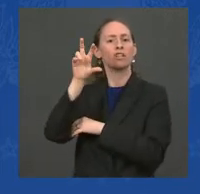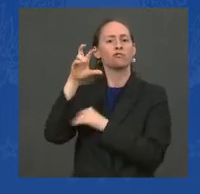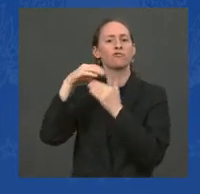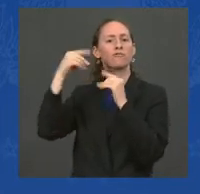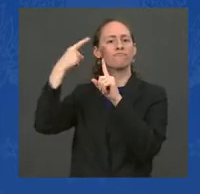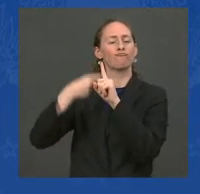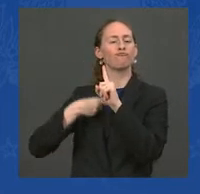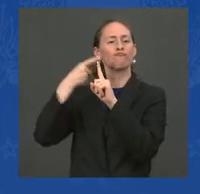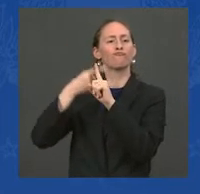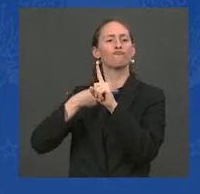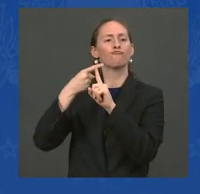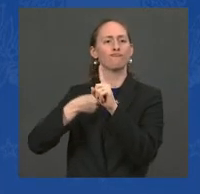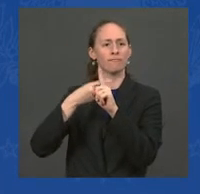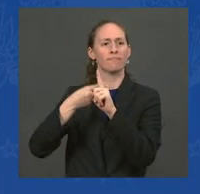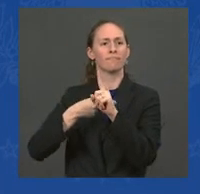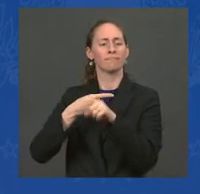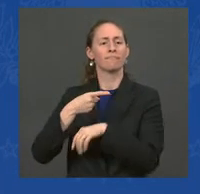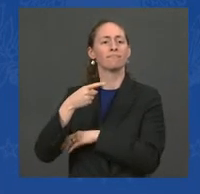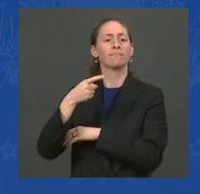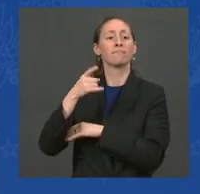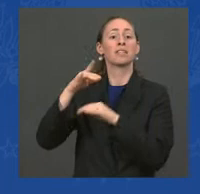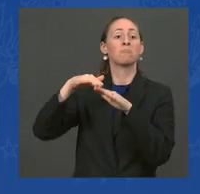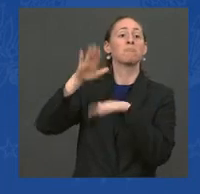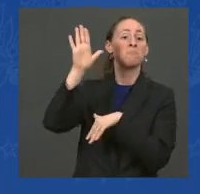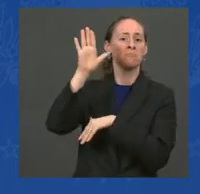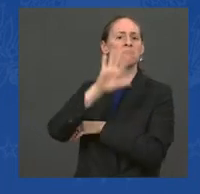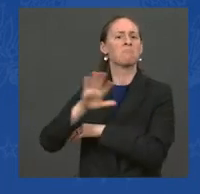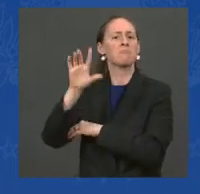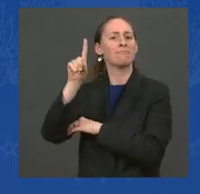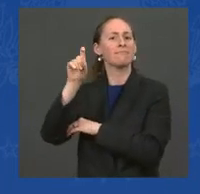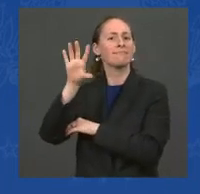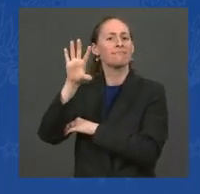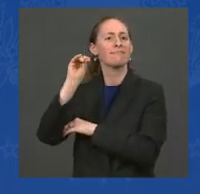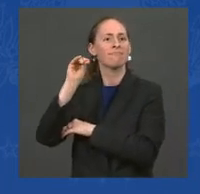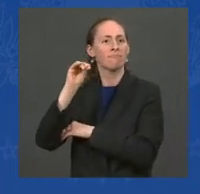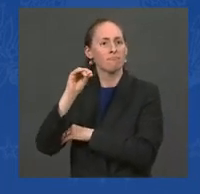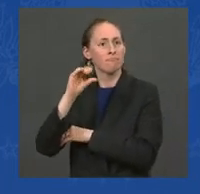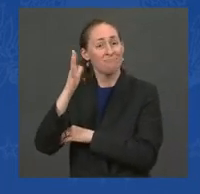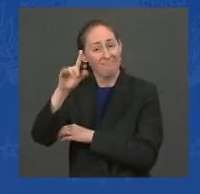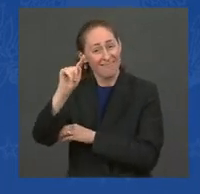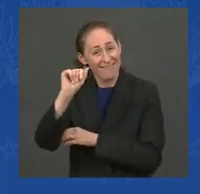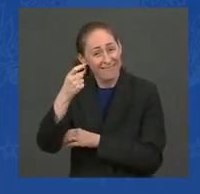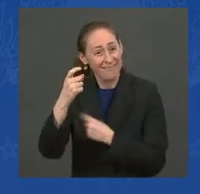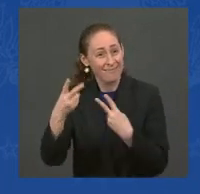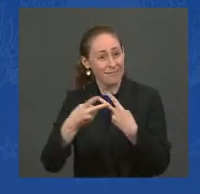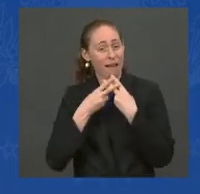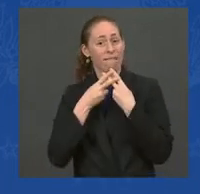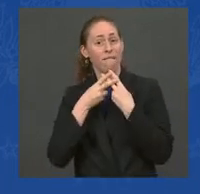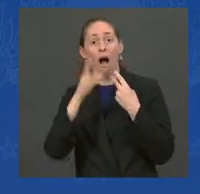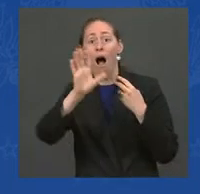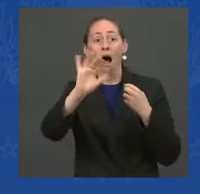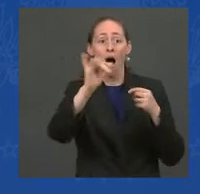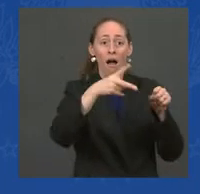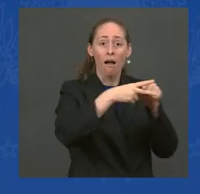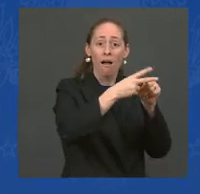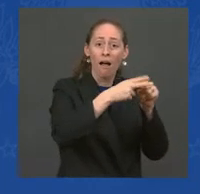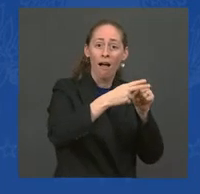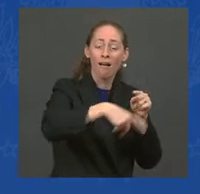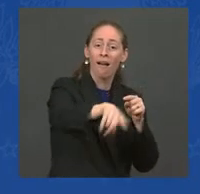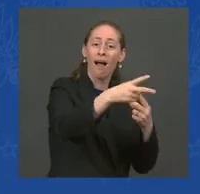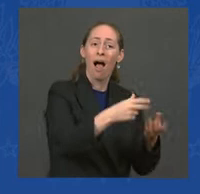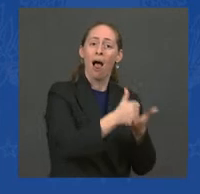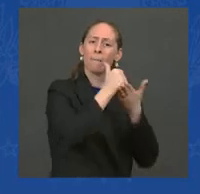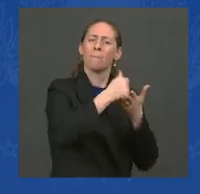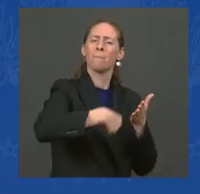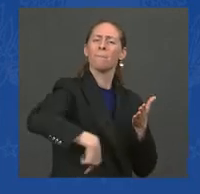17. Keeping the tax cut, it's a tax cut for these people, and cutting child poverty nearly in half,